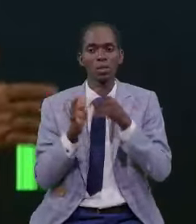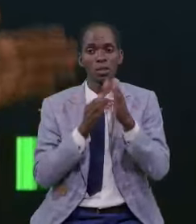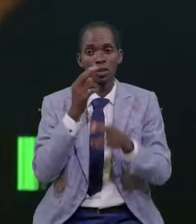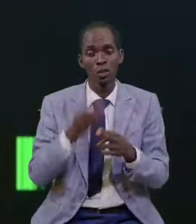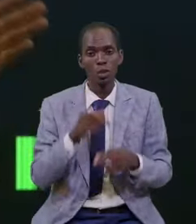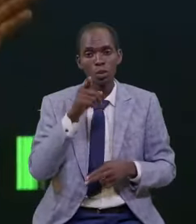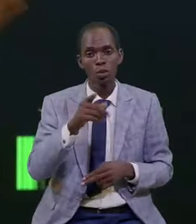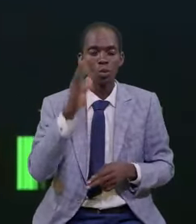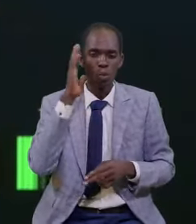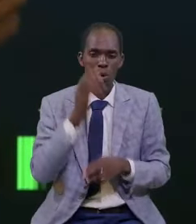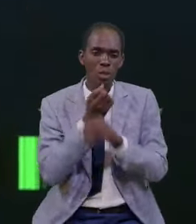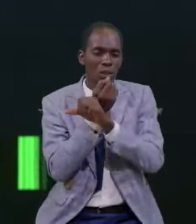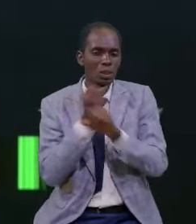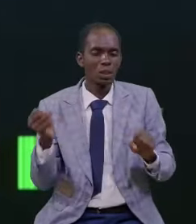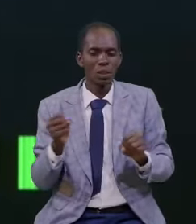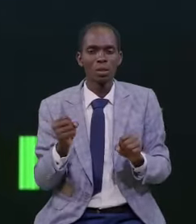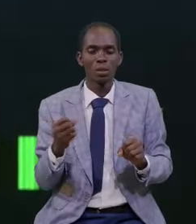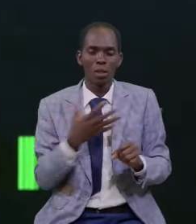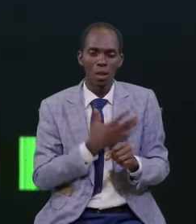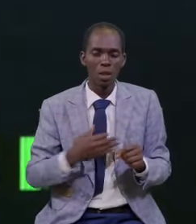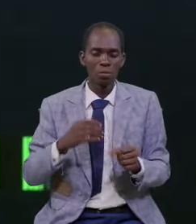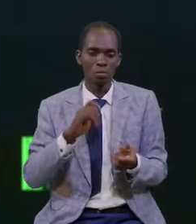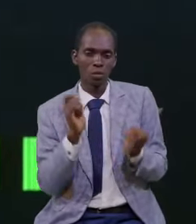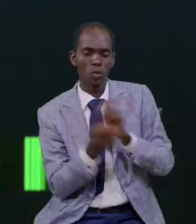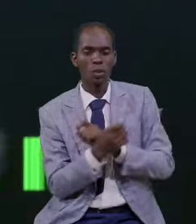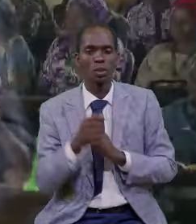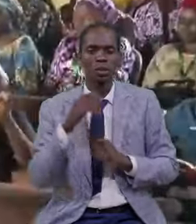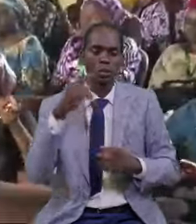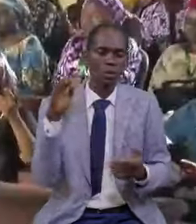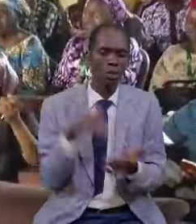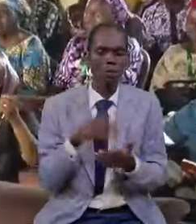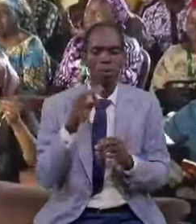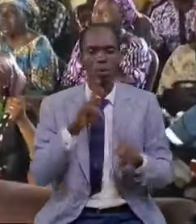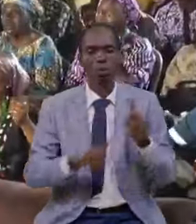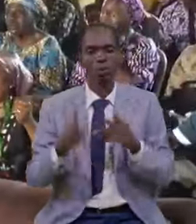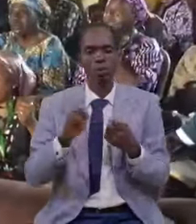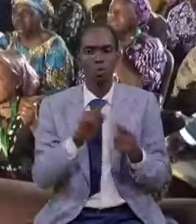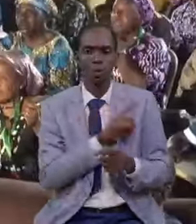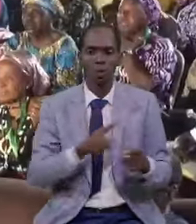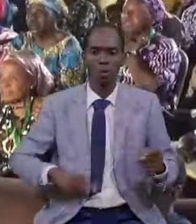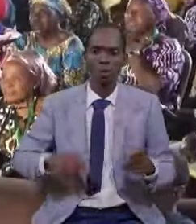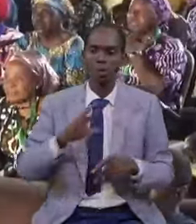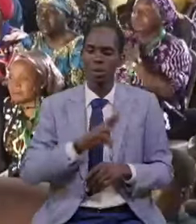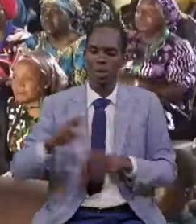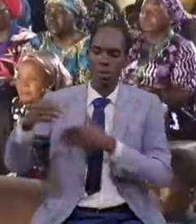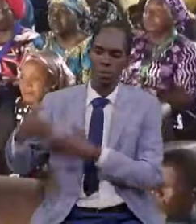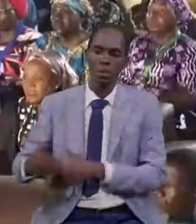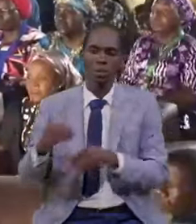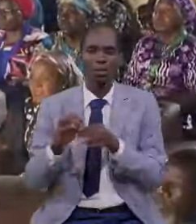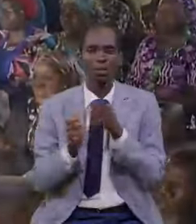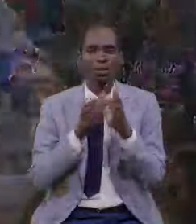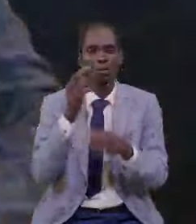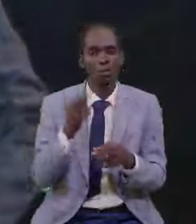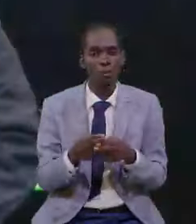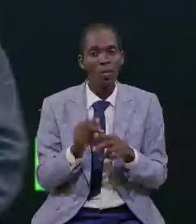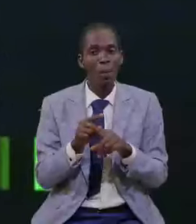people to the right side of the Lord in Jesus' name. But it's thirst, it's thirst.